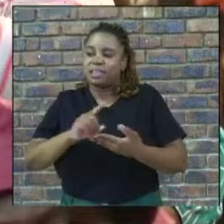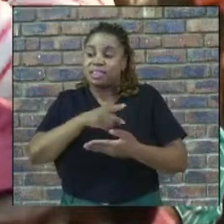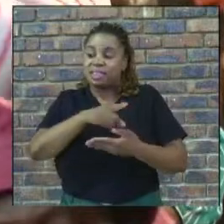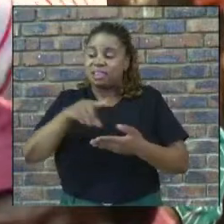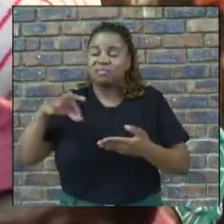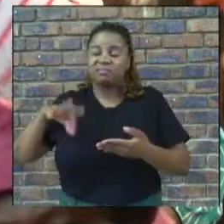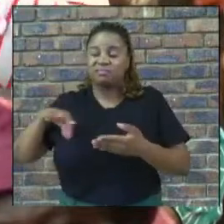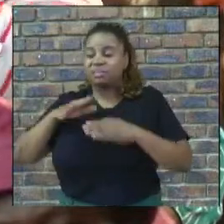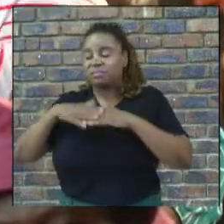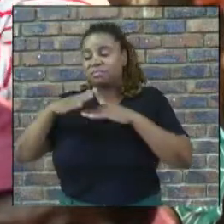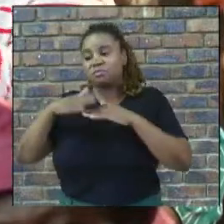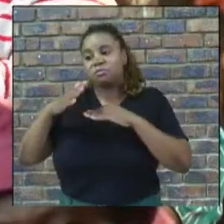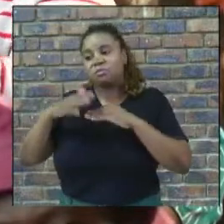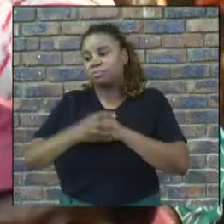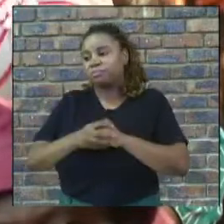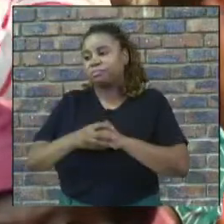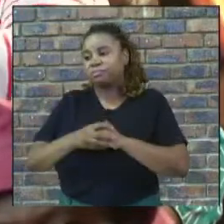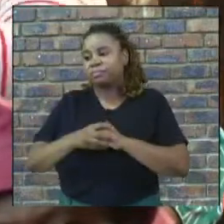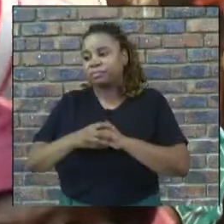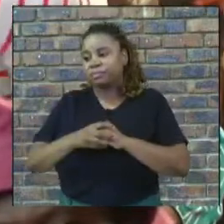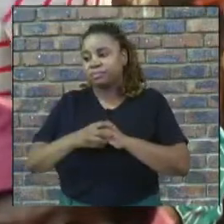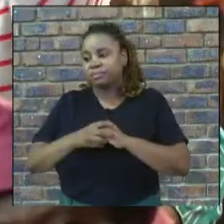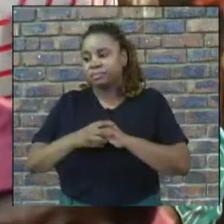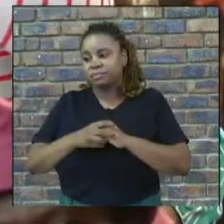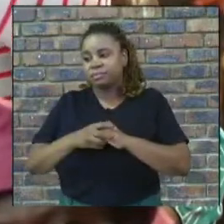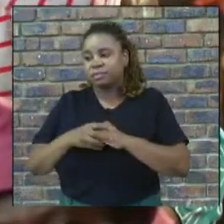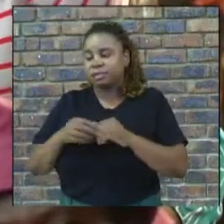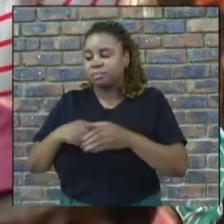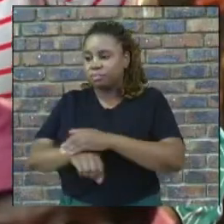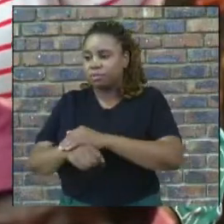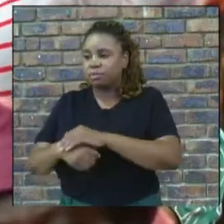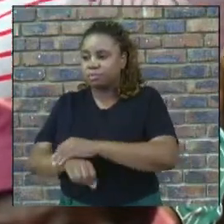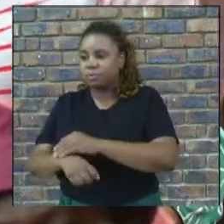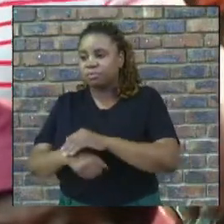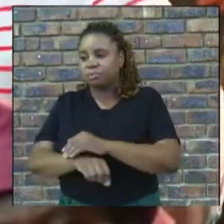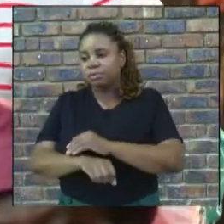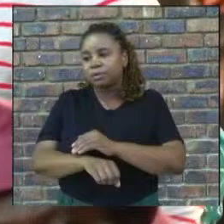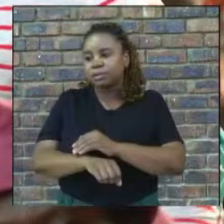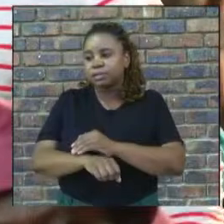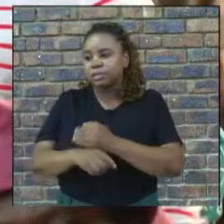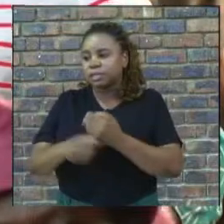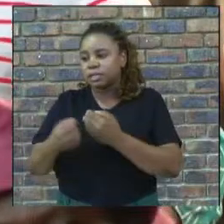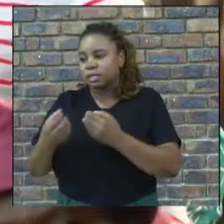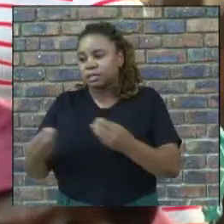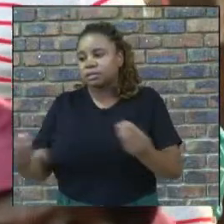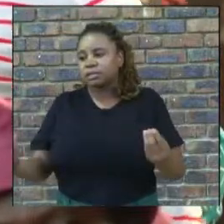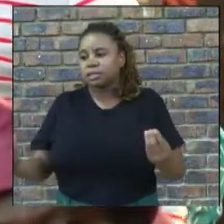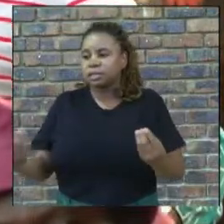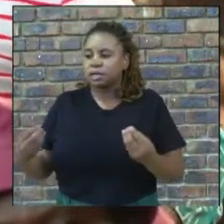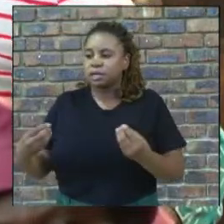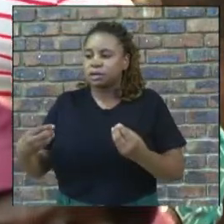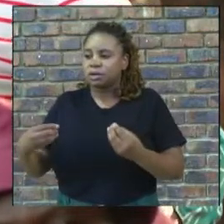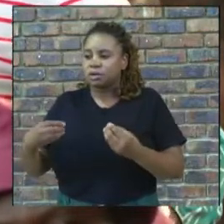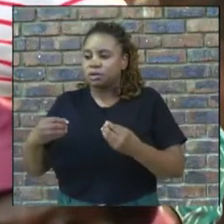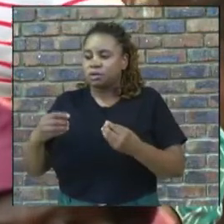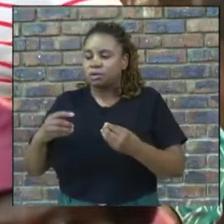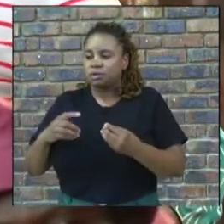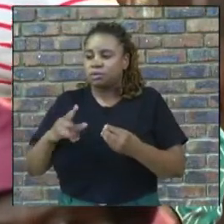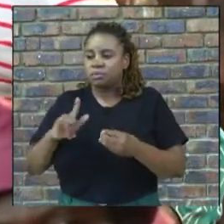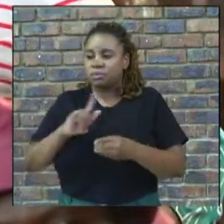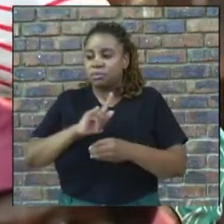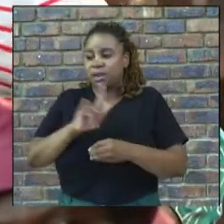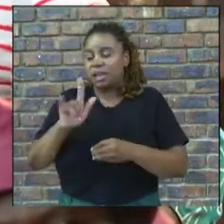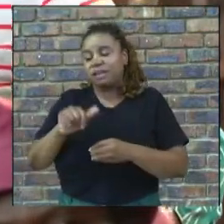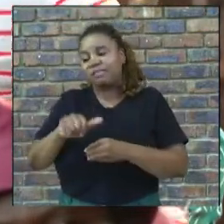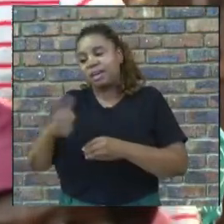motswadi ya ka belegang bana ka gare ga lapa a fetša a rata bana ba mosadi o mongwe ka next door ba gage a ba raga ka lotu dirang se seng ke